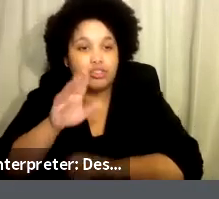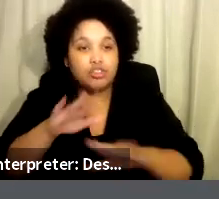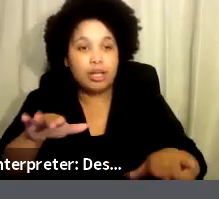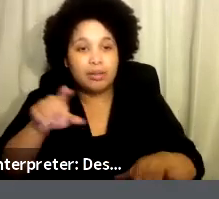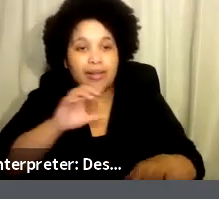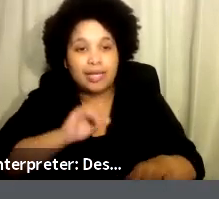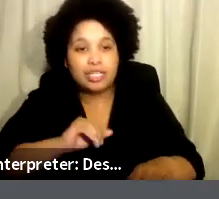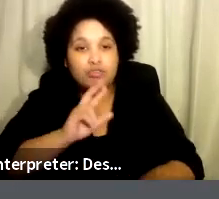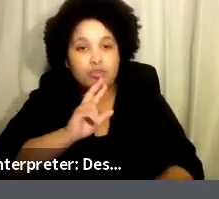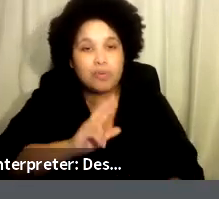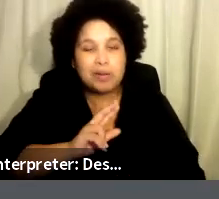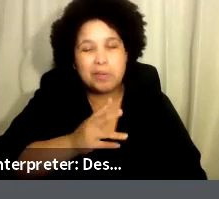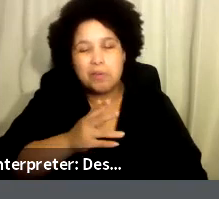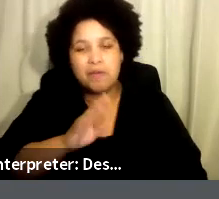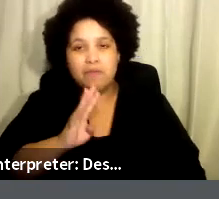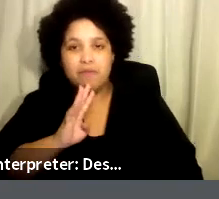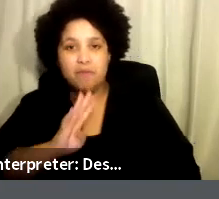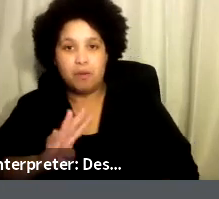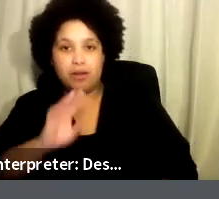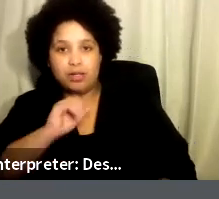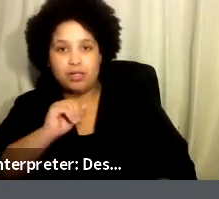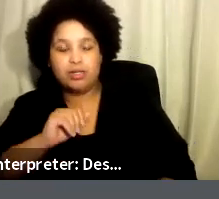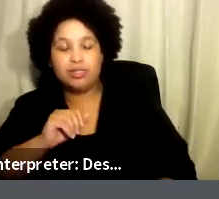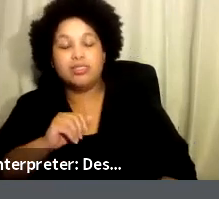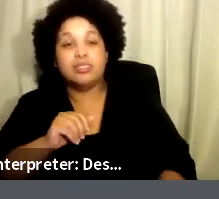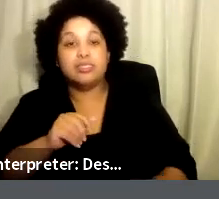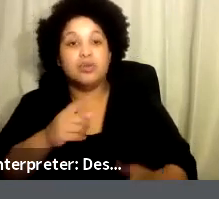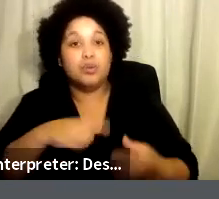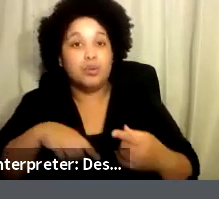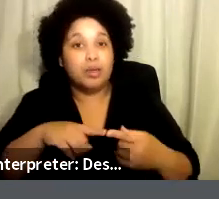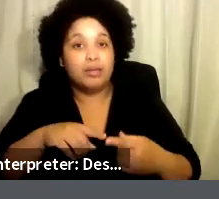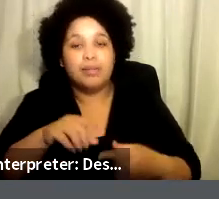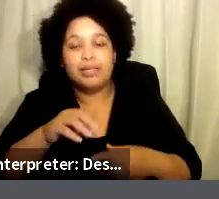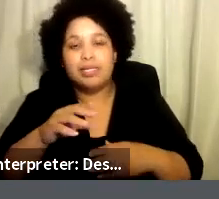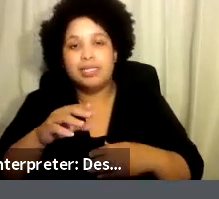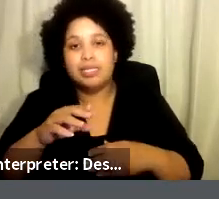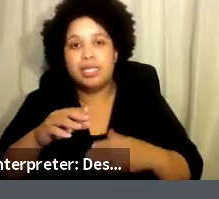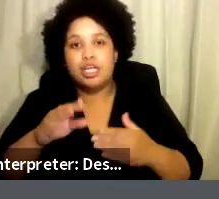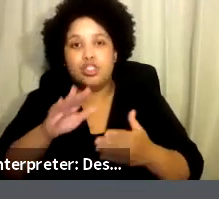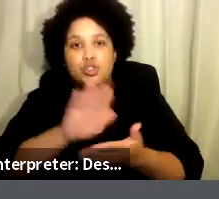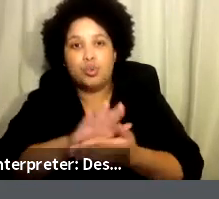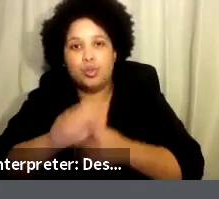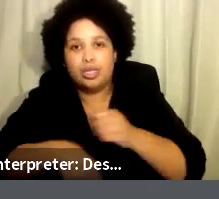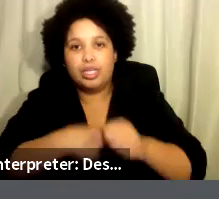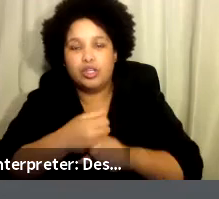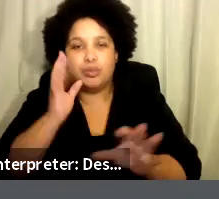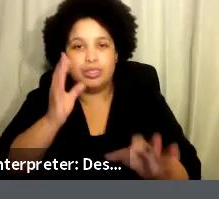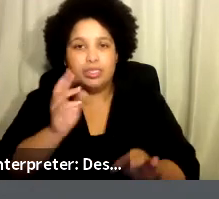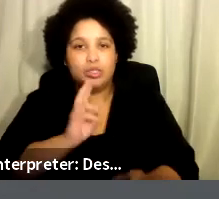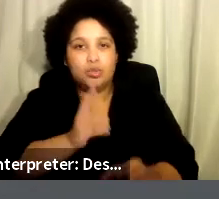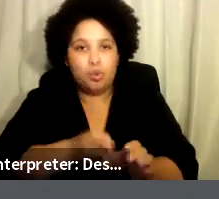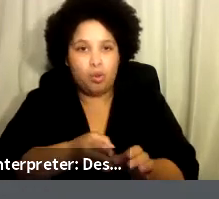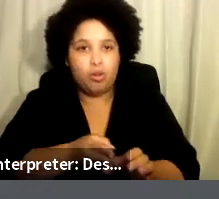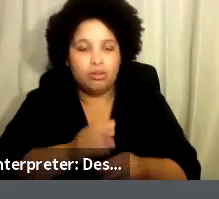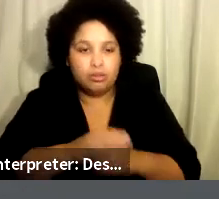4 by September 1st of the school year that we're enrolling to. So in other words, if you want to enroll